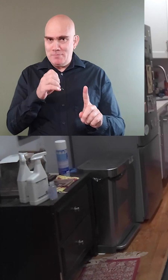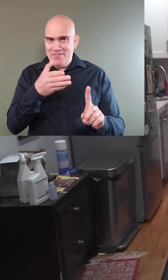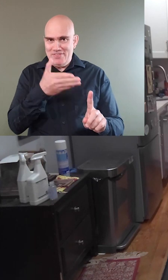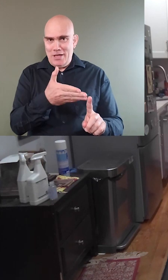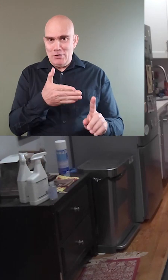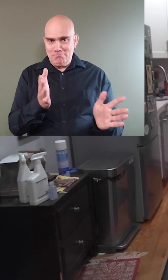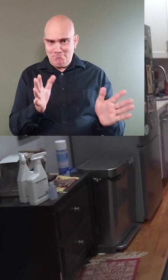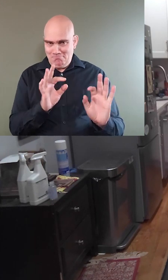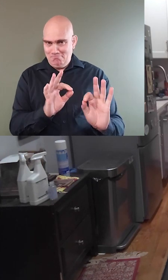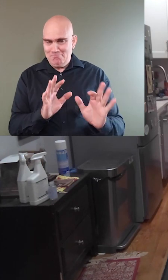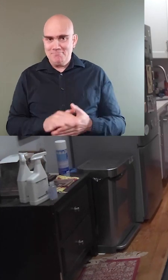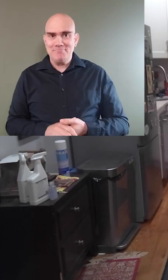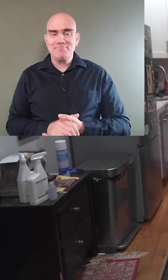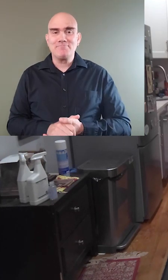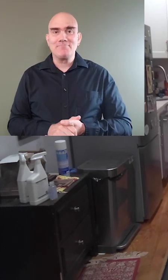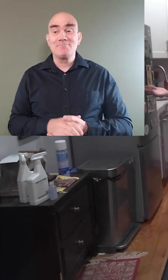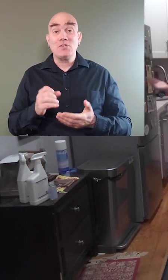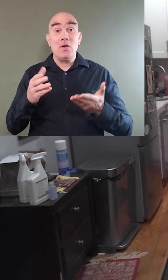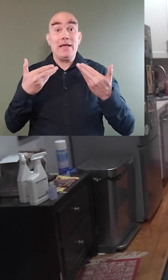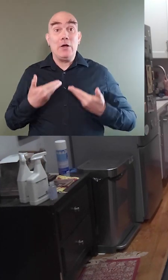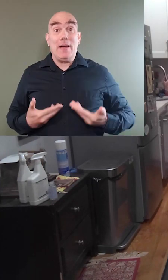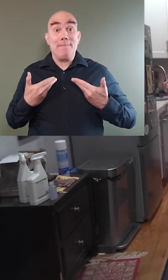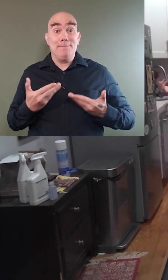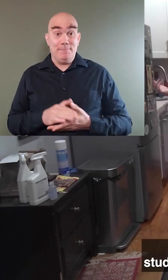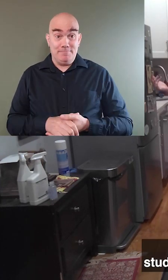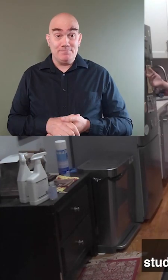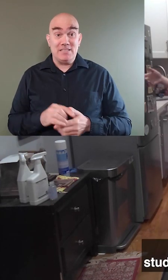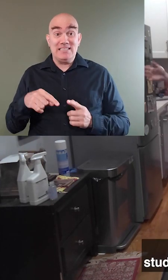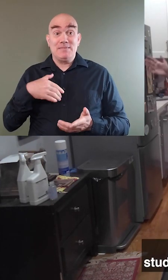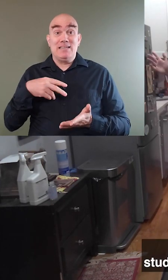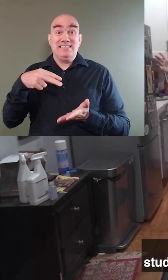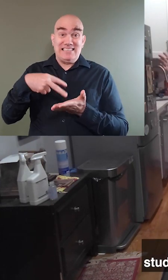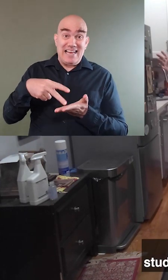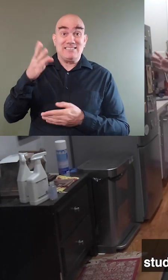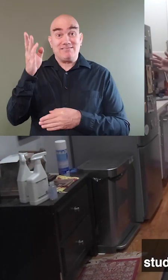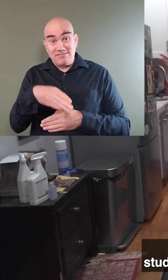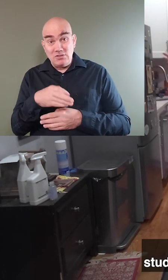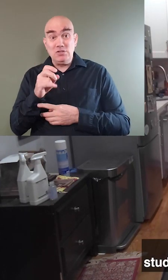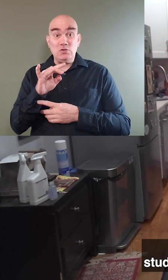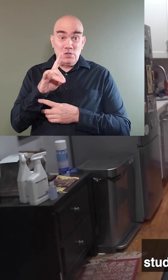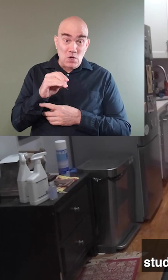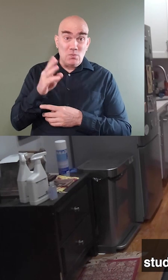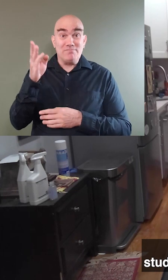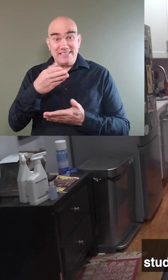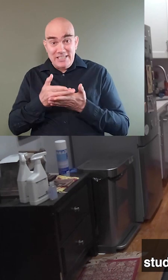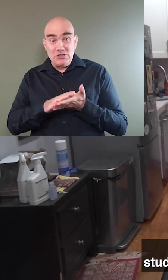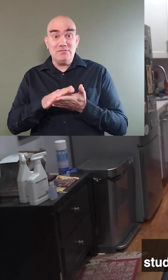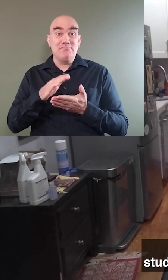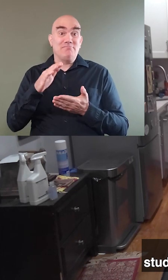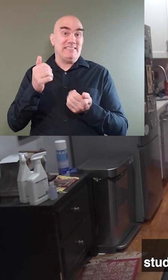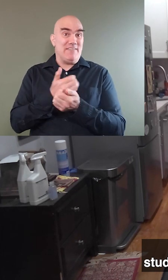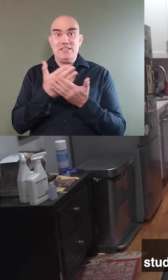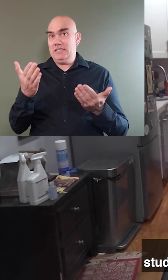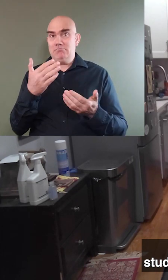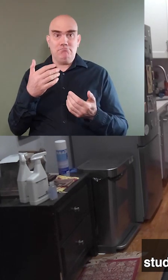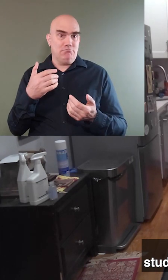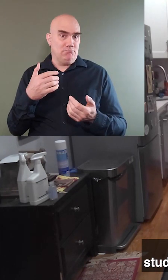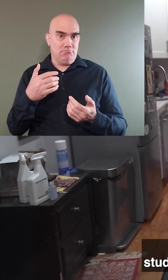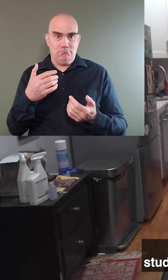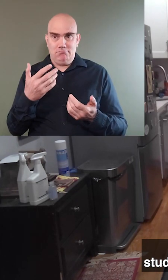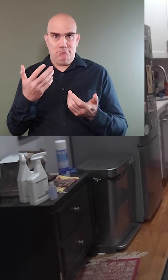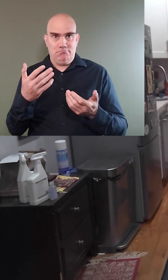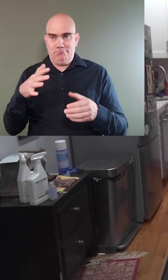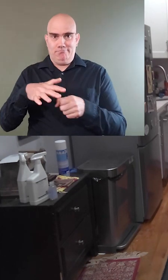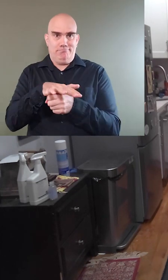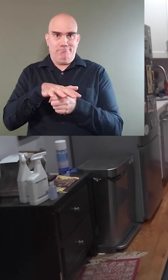she's supposed to be here. So here I am. This is my dance studio / kitchen